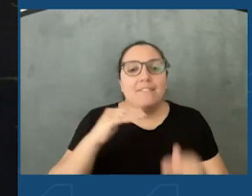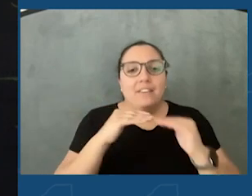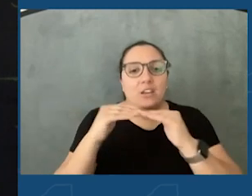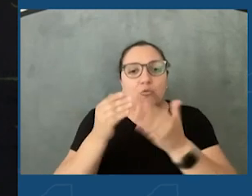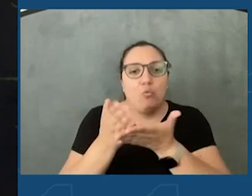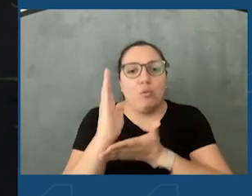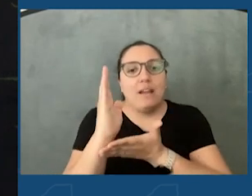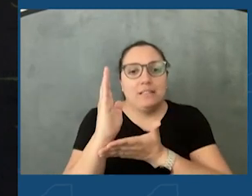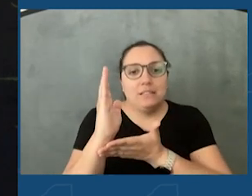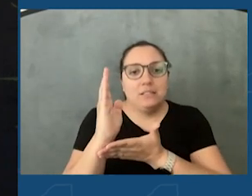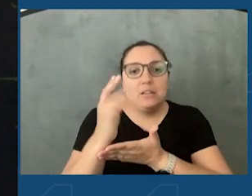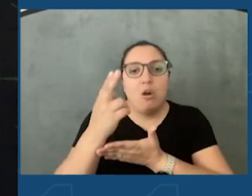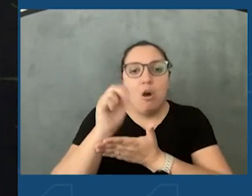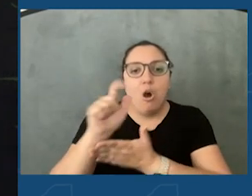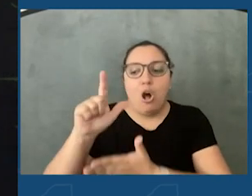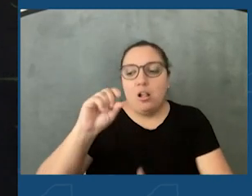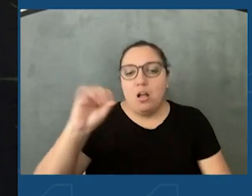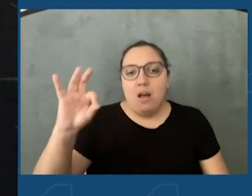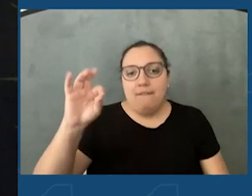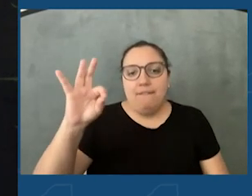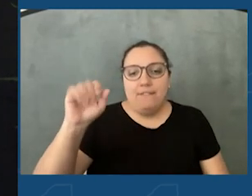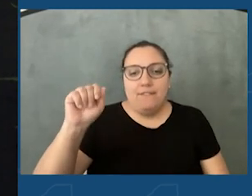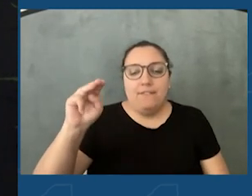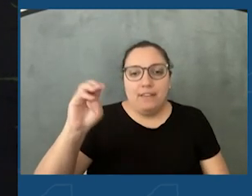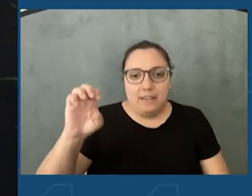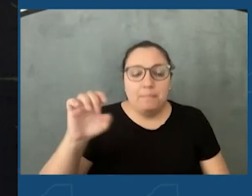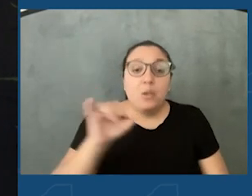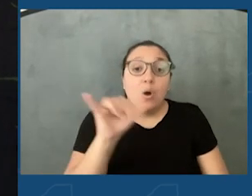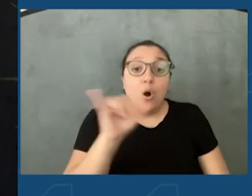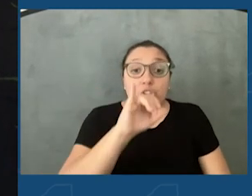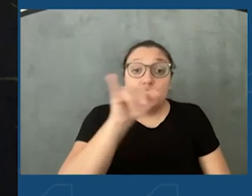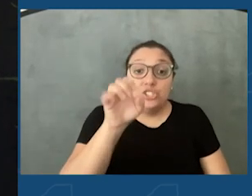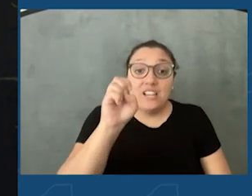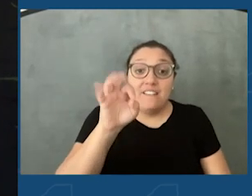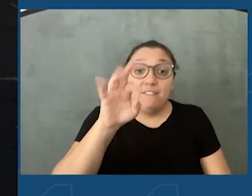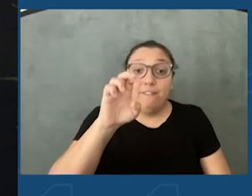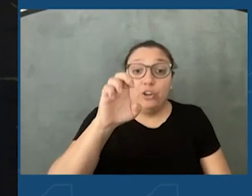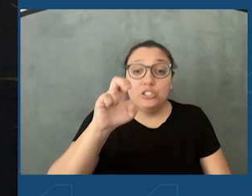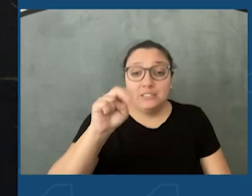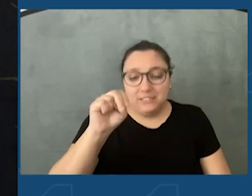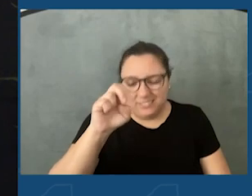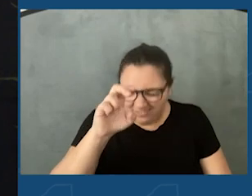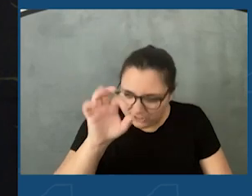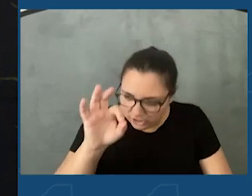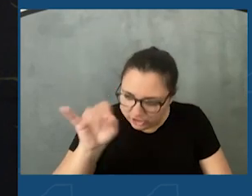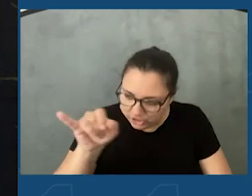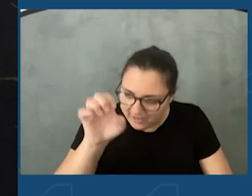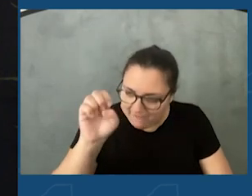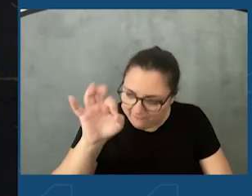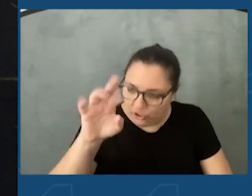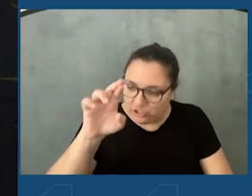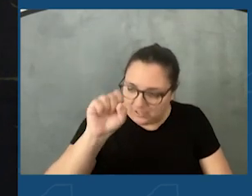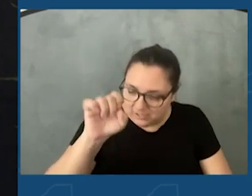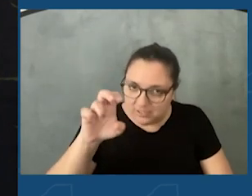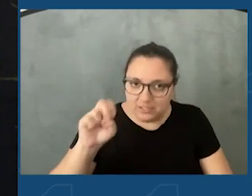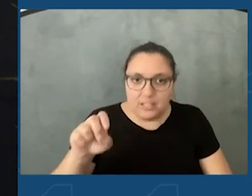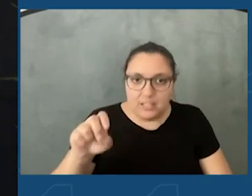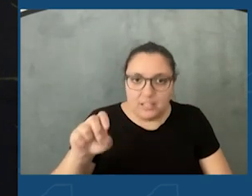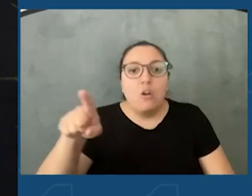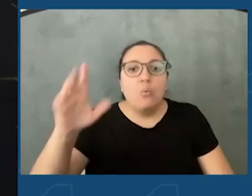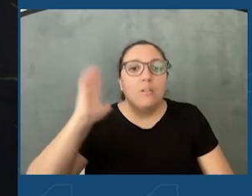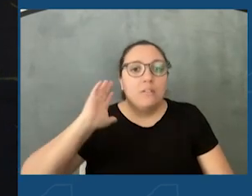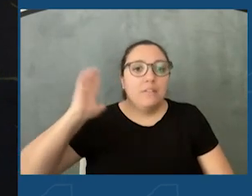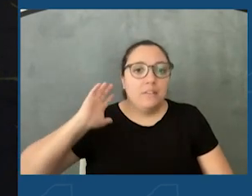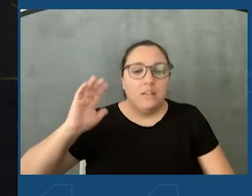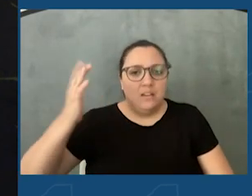extraordinary. We've opened that a few years ago. Jefferson County is getting more than $8.5 million to demolish and reimagine a former paper mill. I